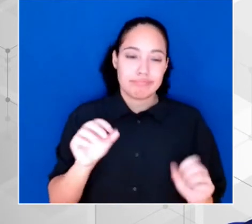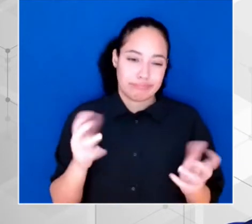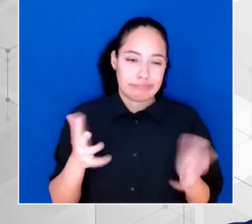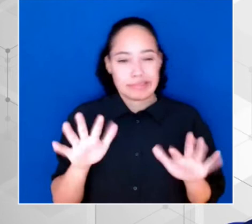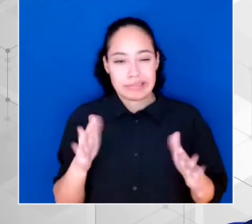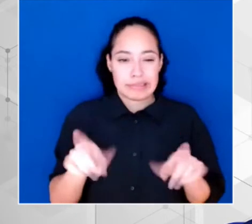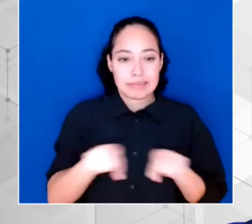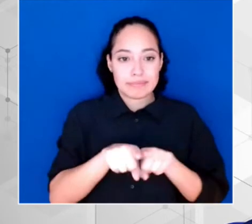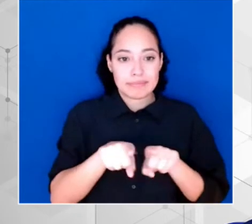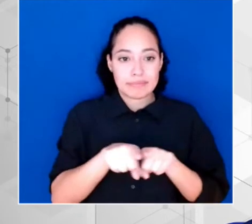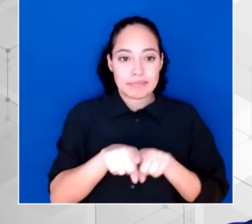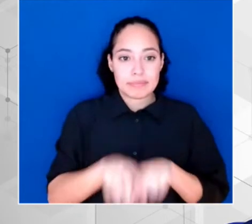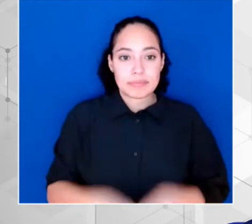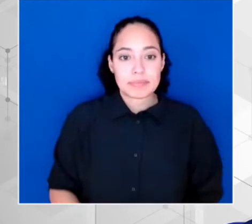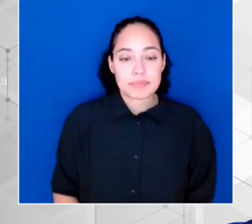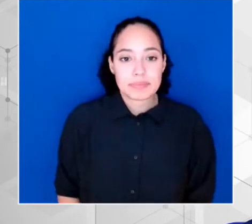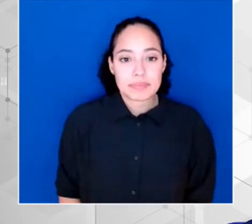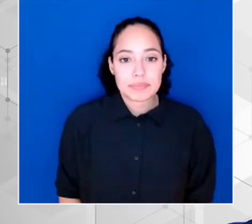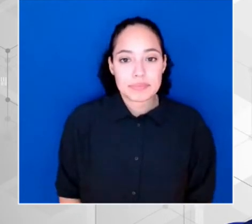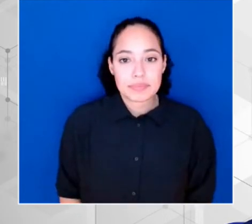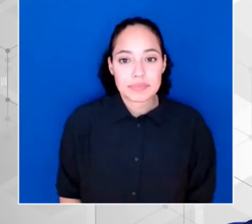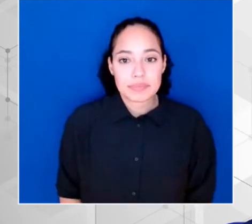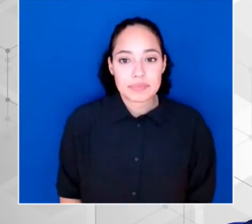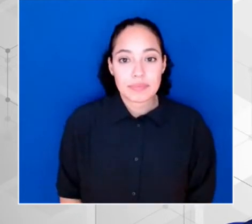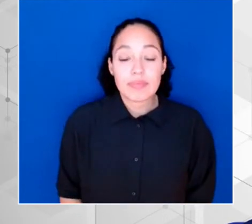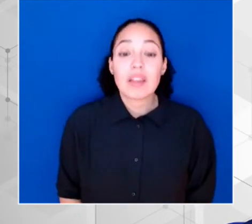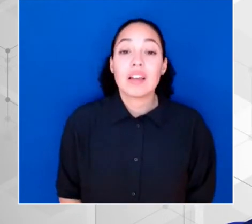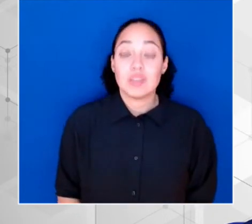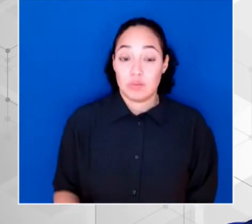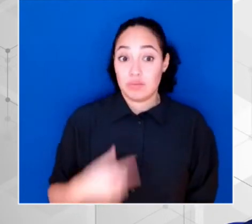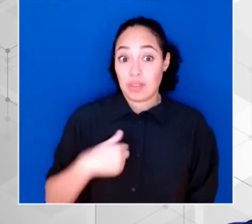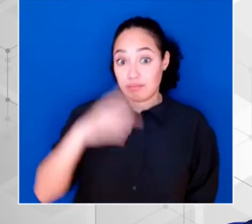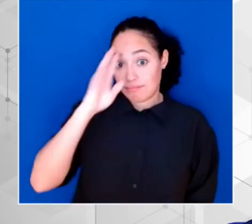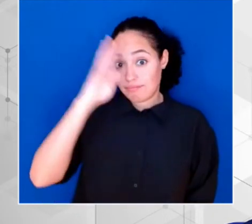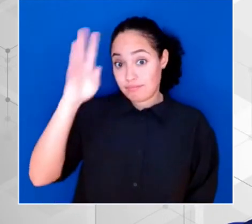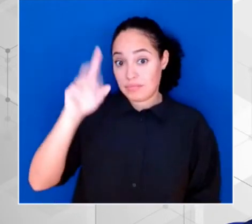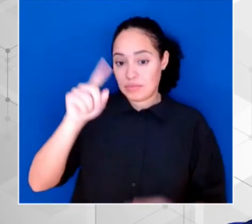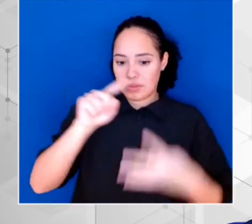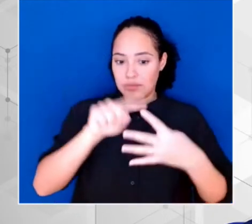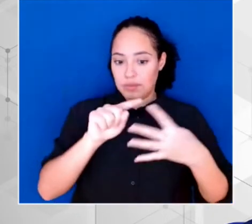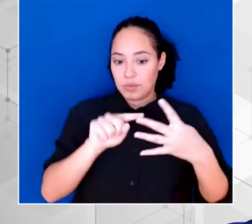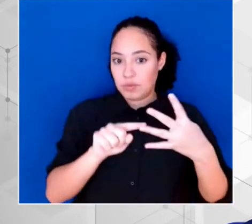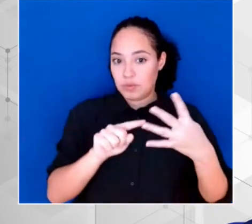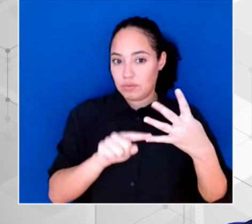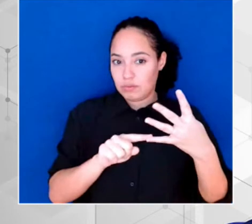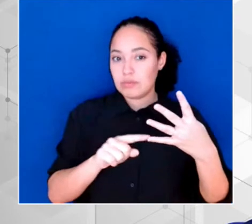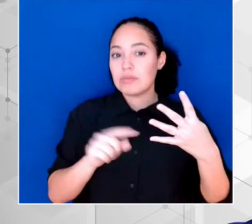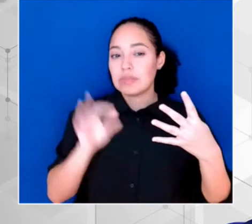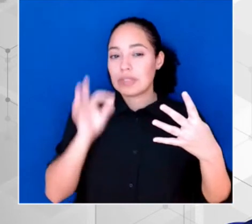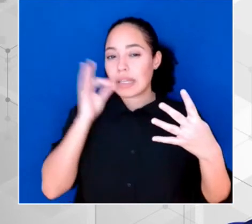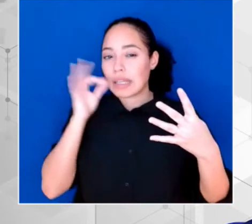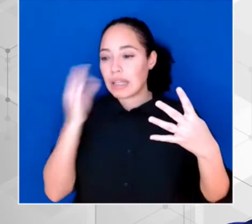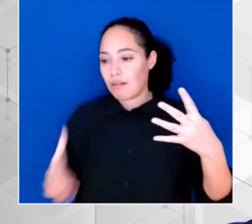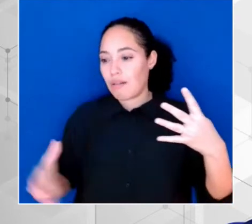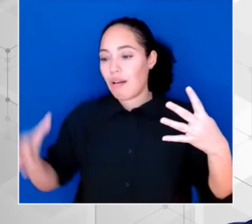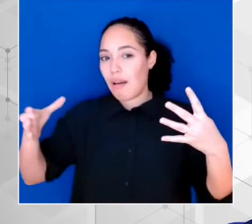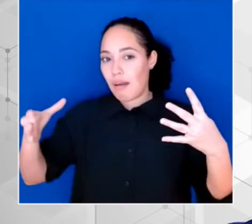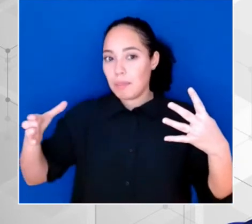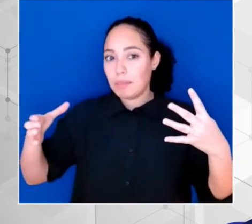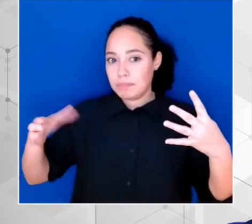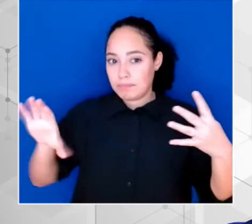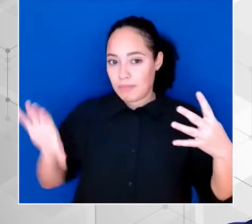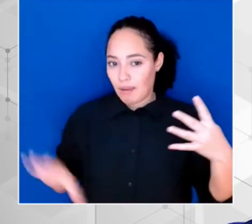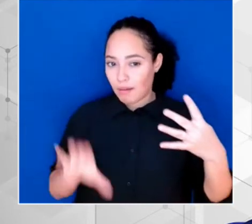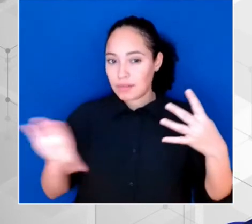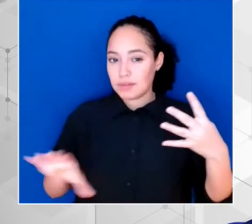four GitHub Actions, one for unit tests, one for Lighthouse, one for